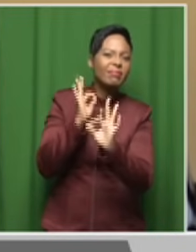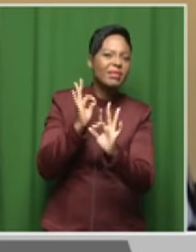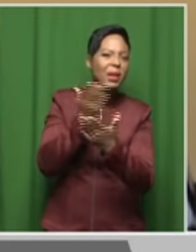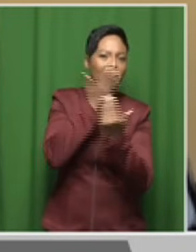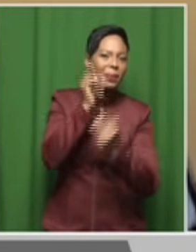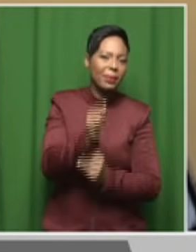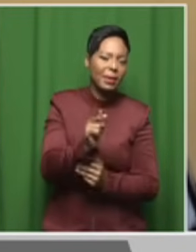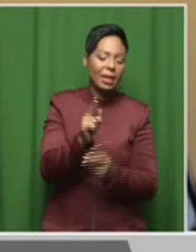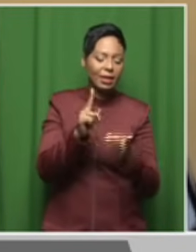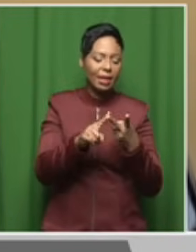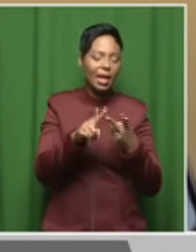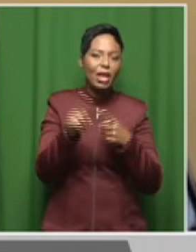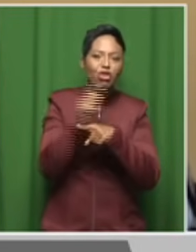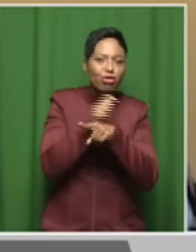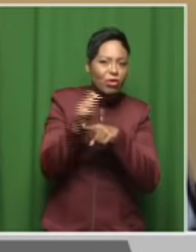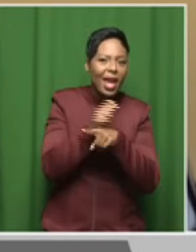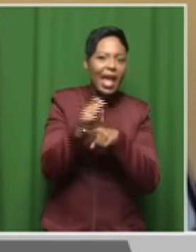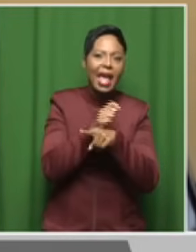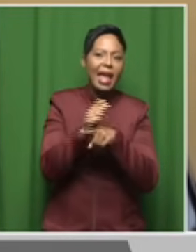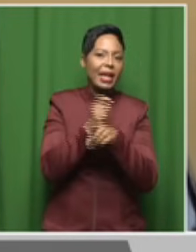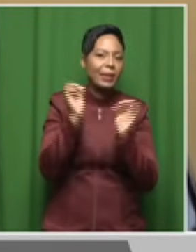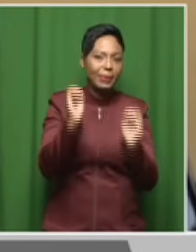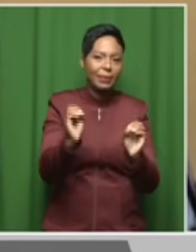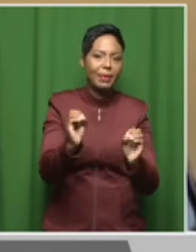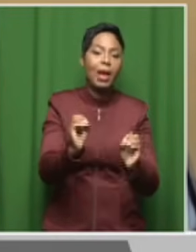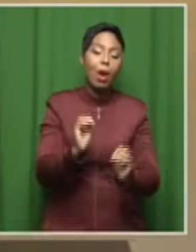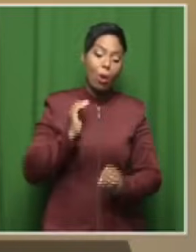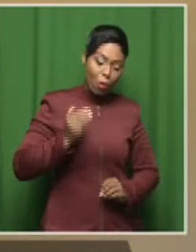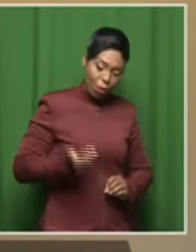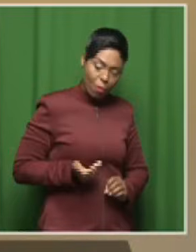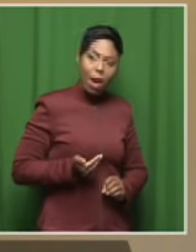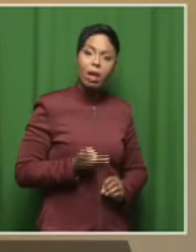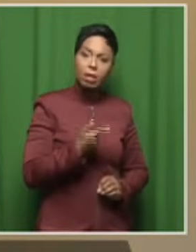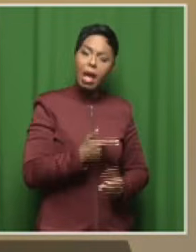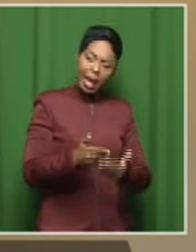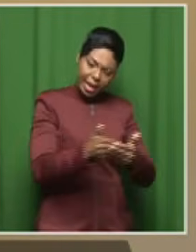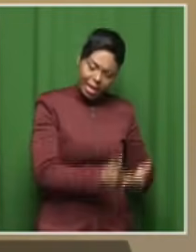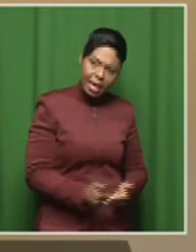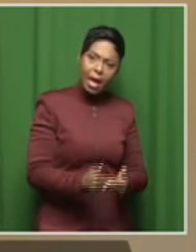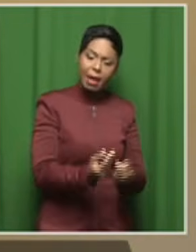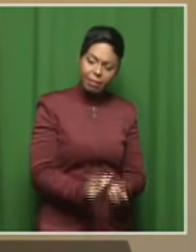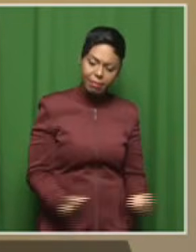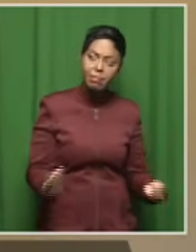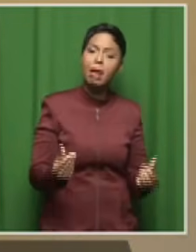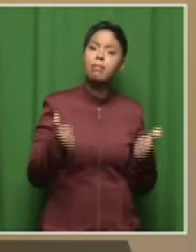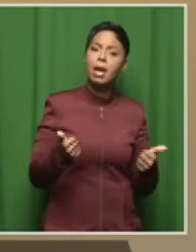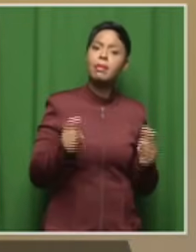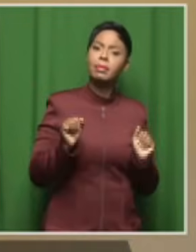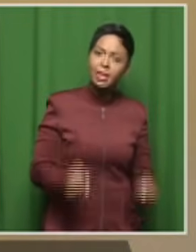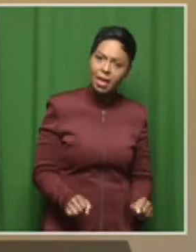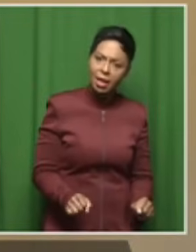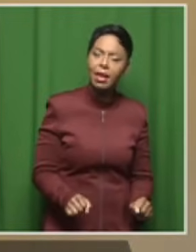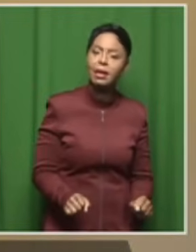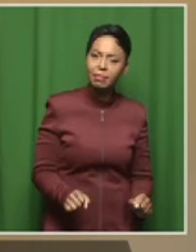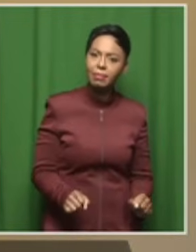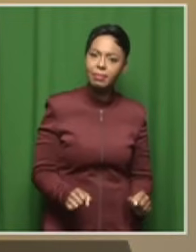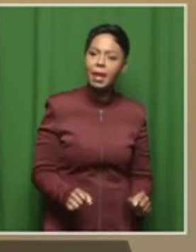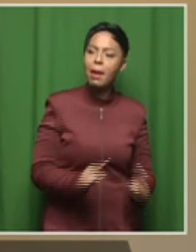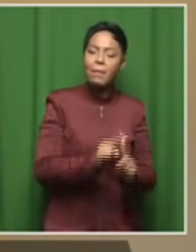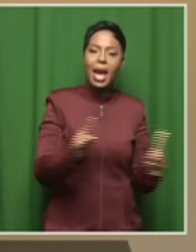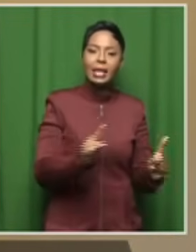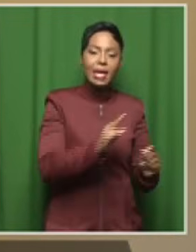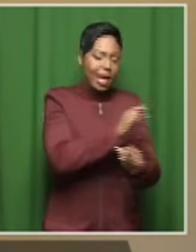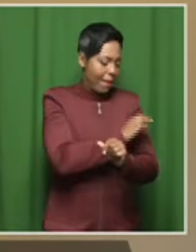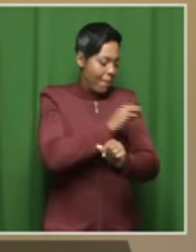of training. The women who so passionately commit to caring for other women's children are themselves not empowered